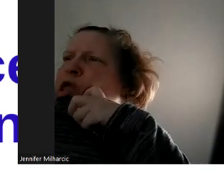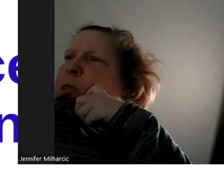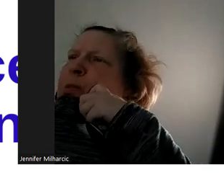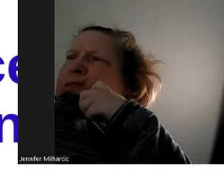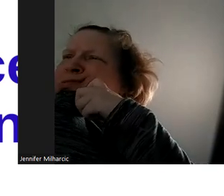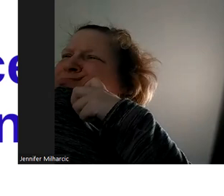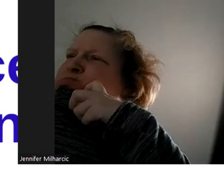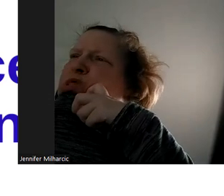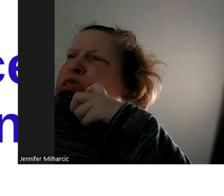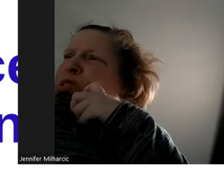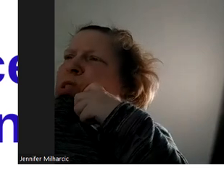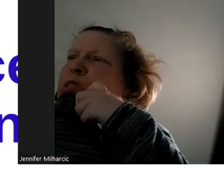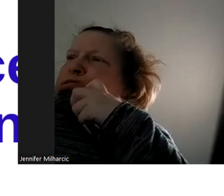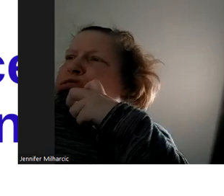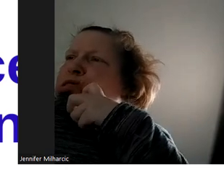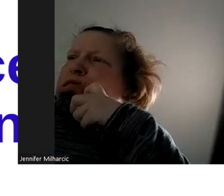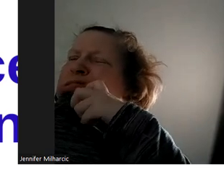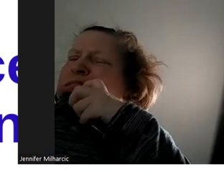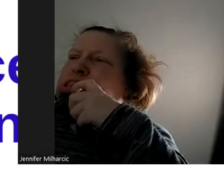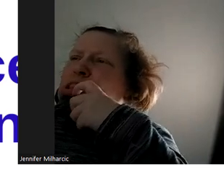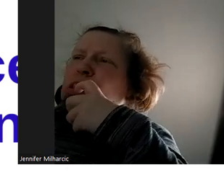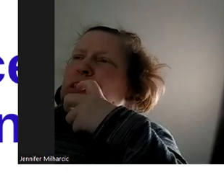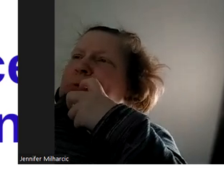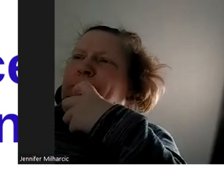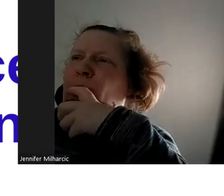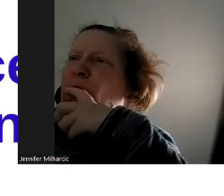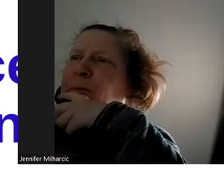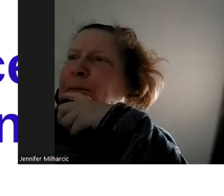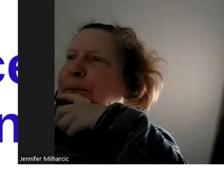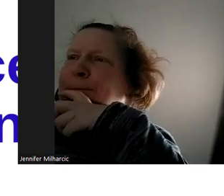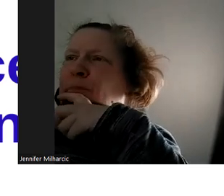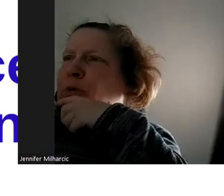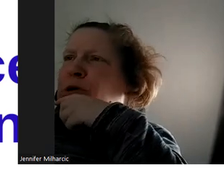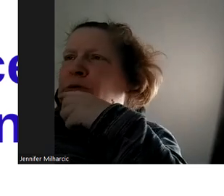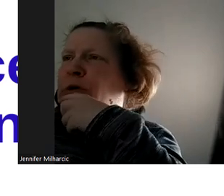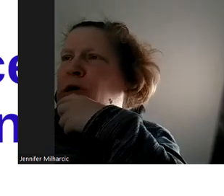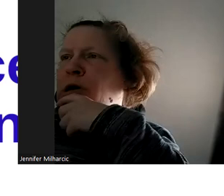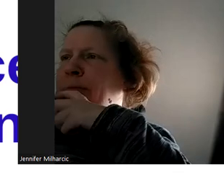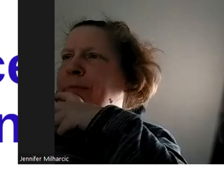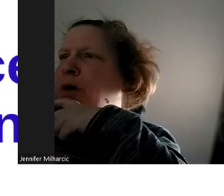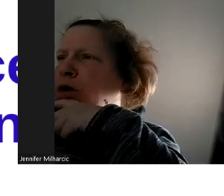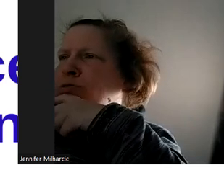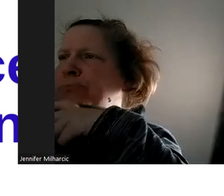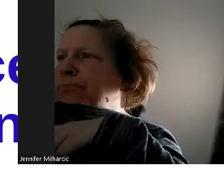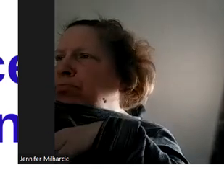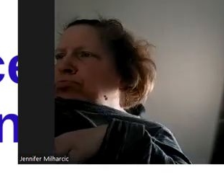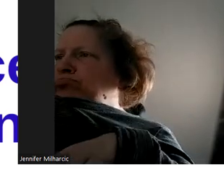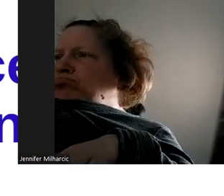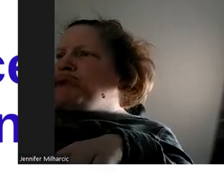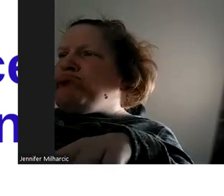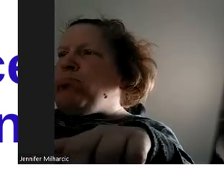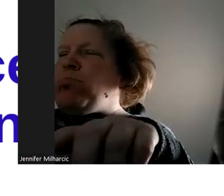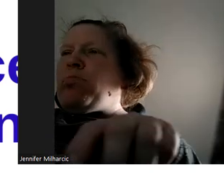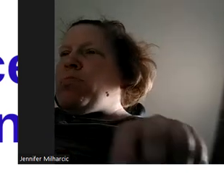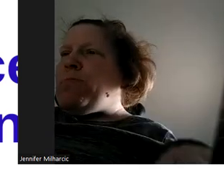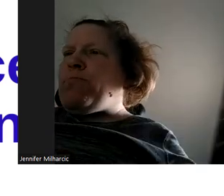disabilities and allies we have been able to distribute nearly eighteen thousand dollars to disabled and neurodiverse content